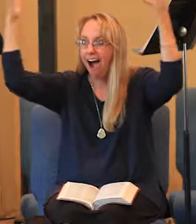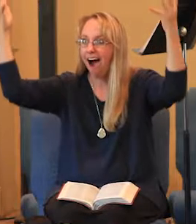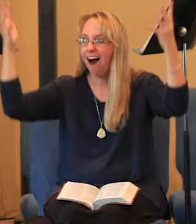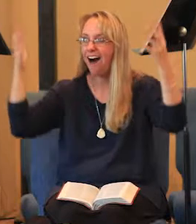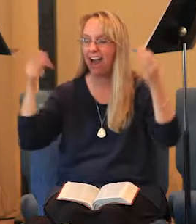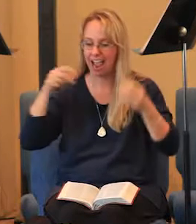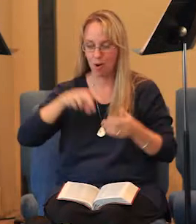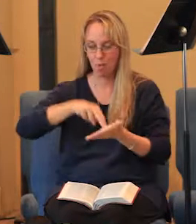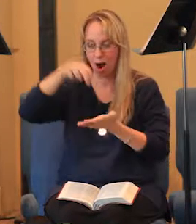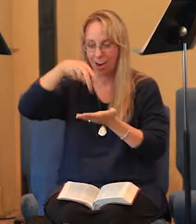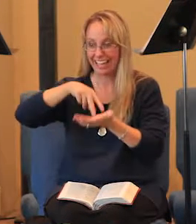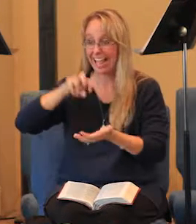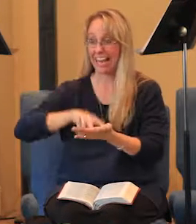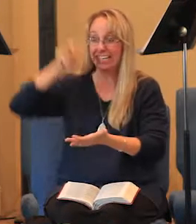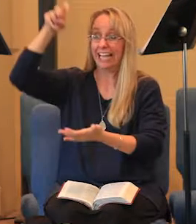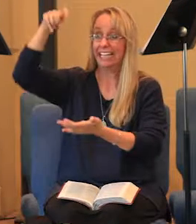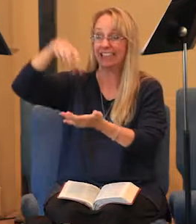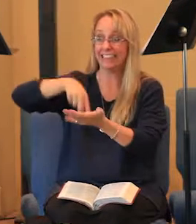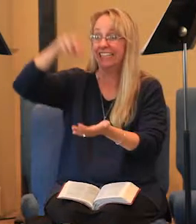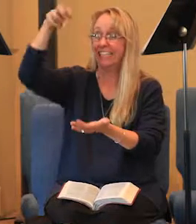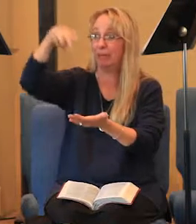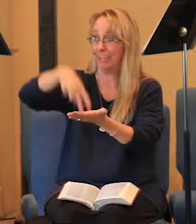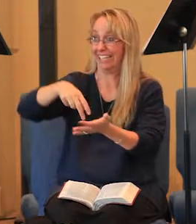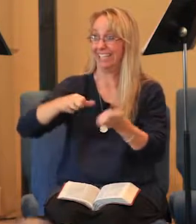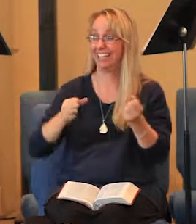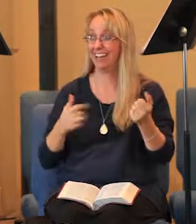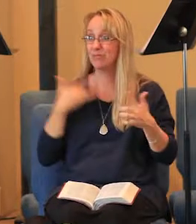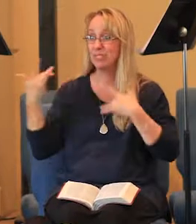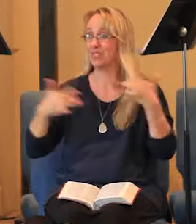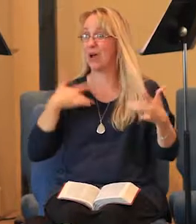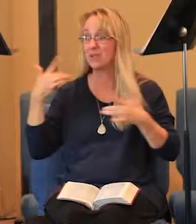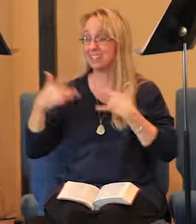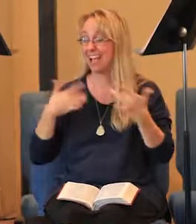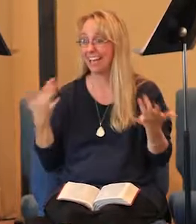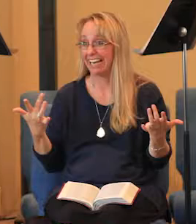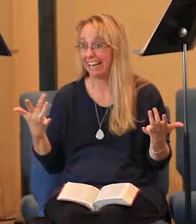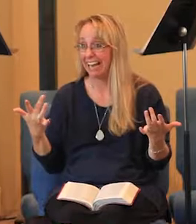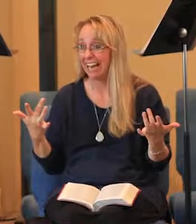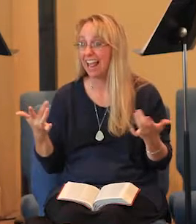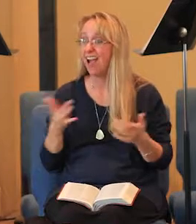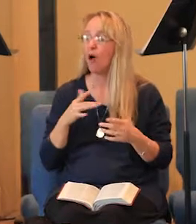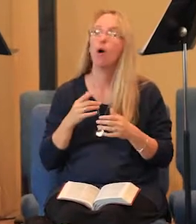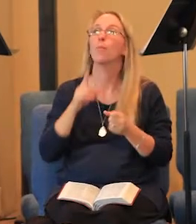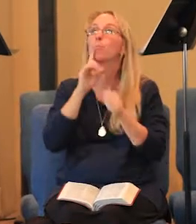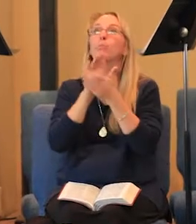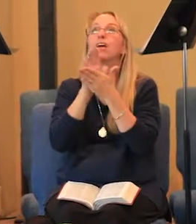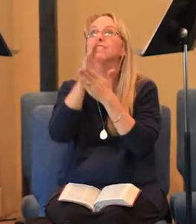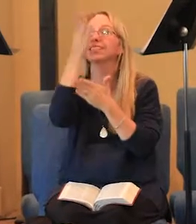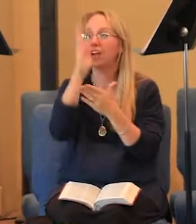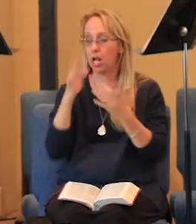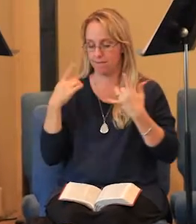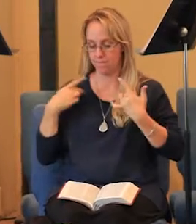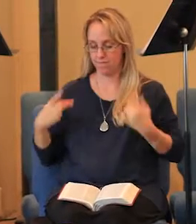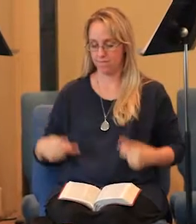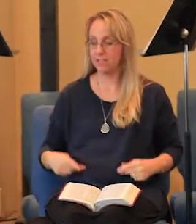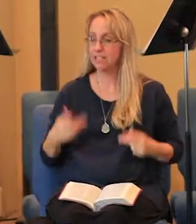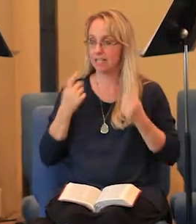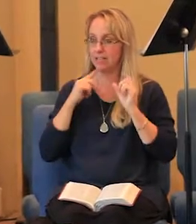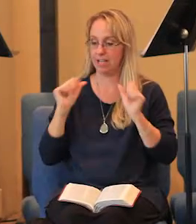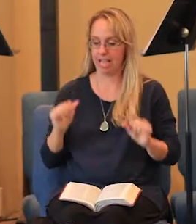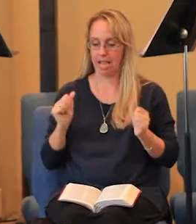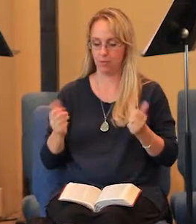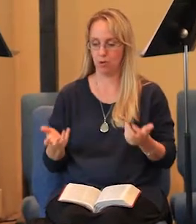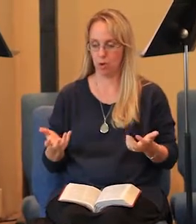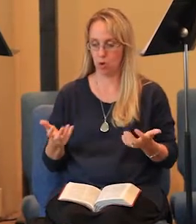Laughing and or walking and leaping and praising God. Praising God that he had been physically